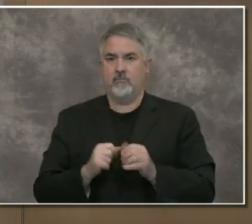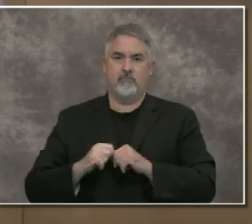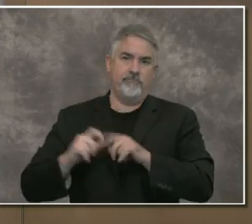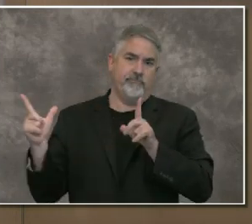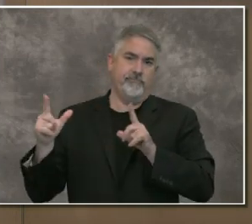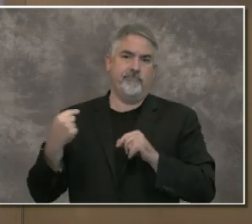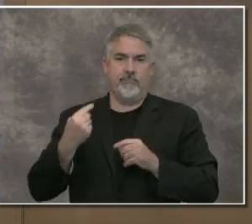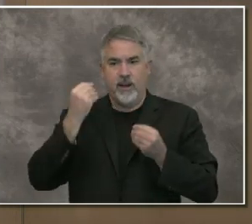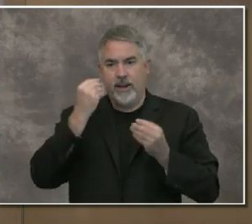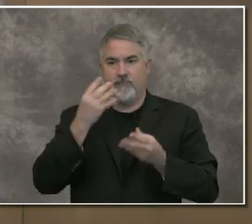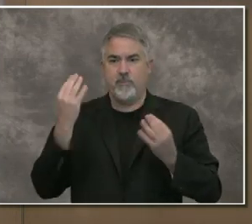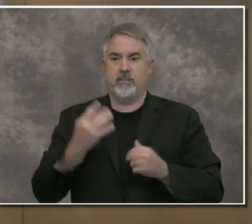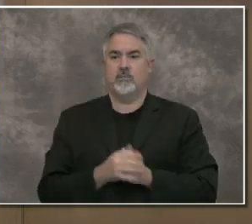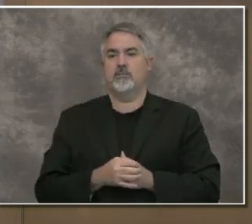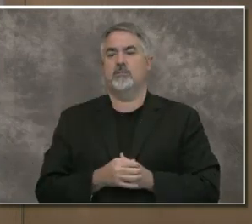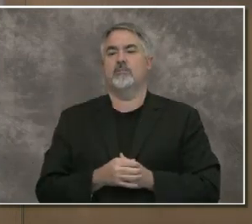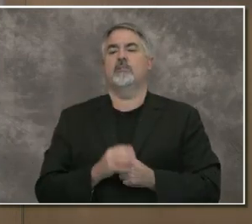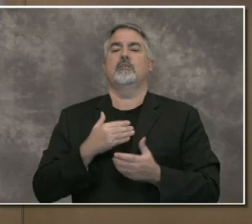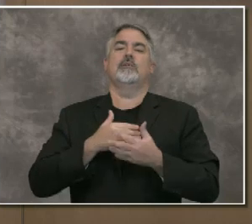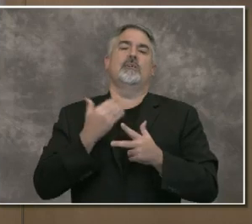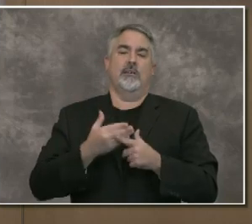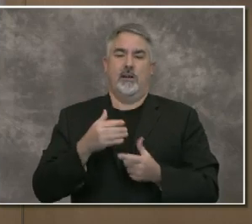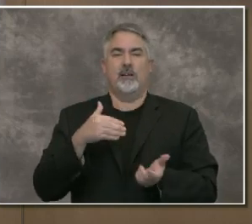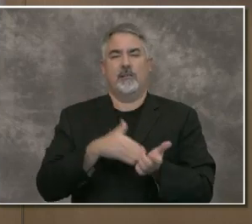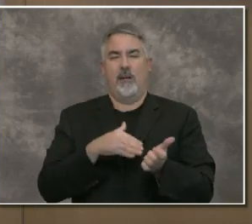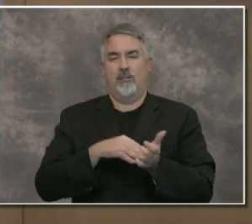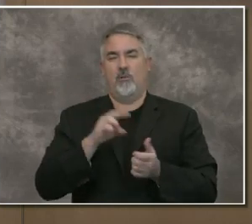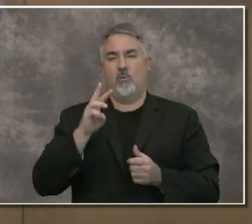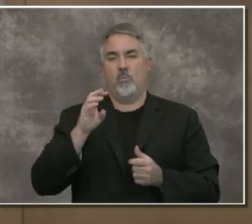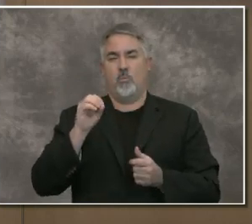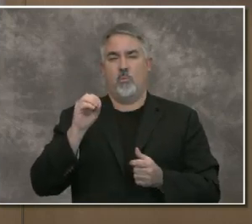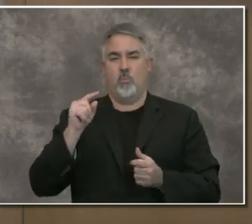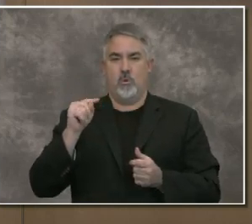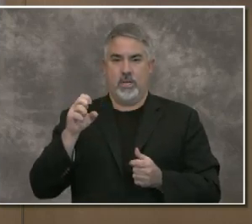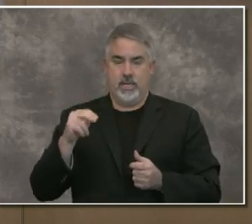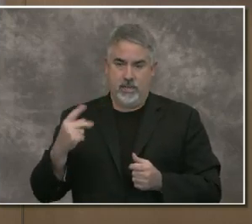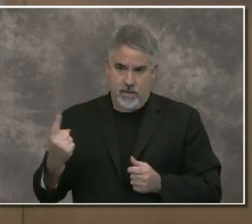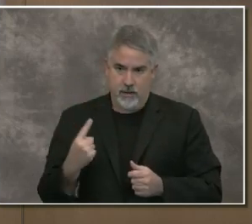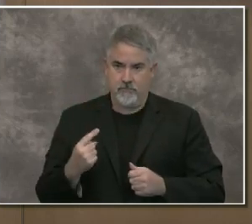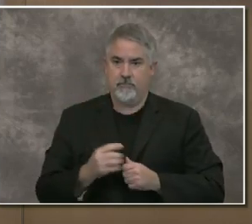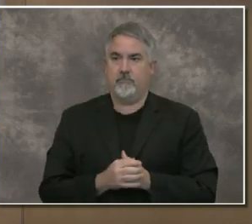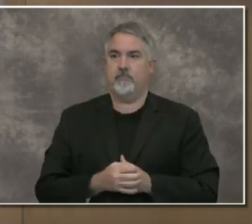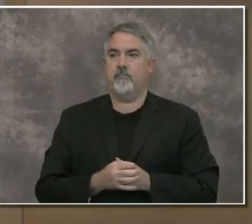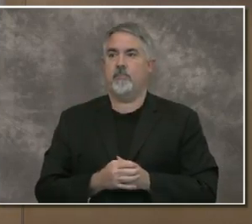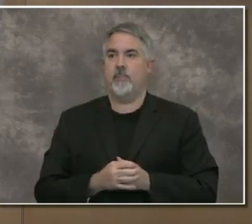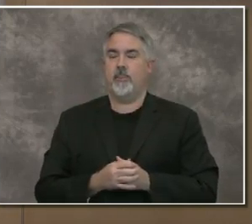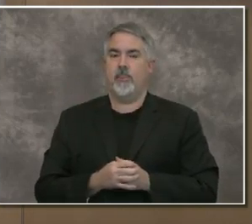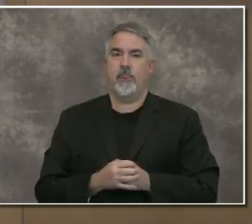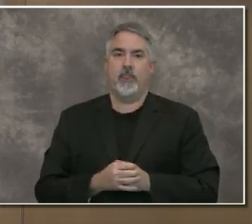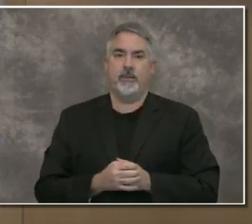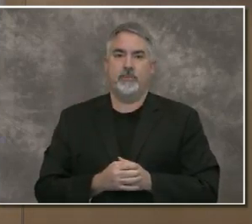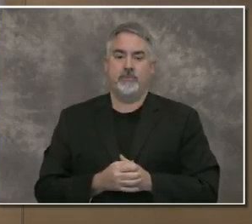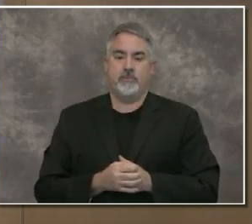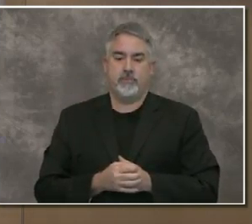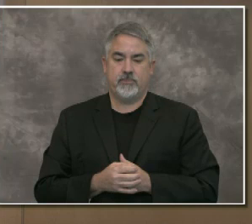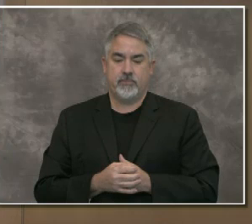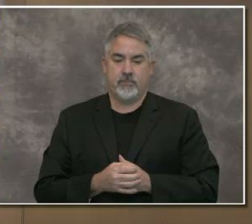Public Health Director, who will give us the latest on the medical report. Supervisor Fletcher.